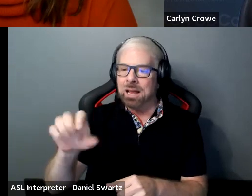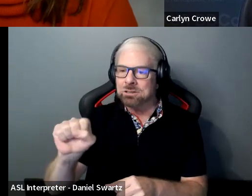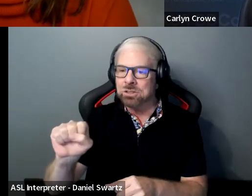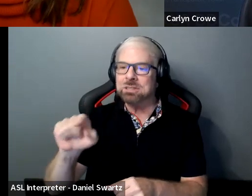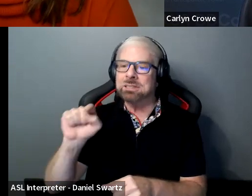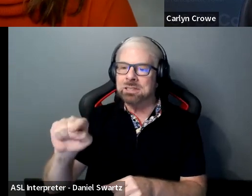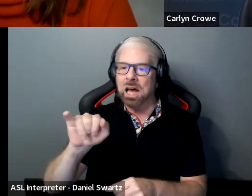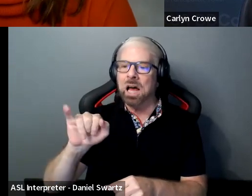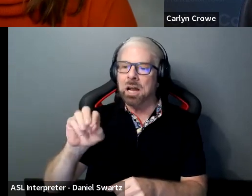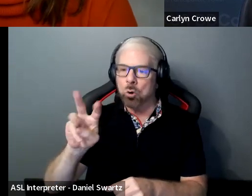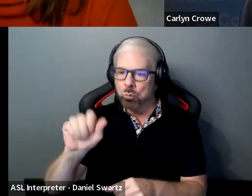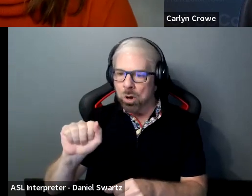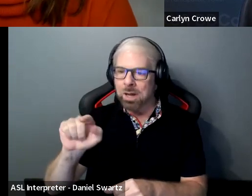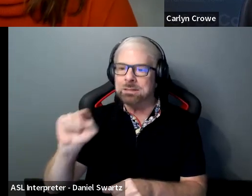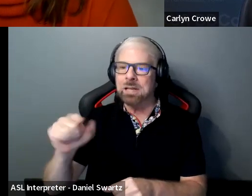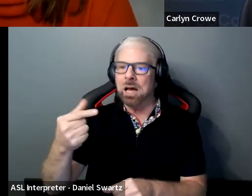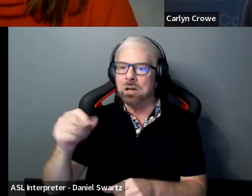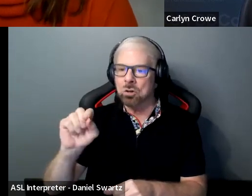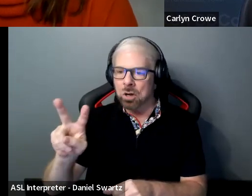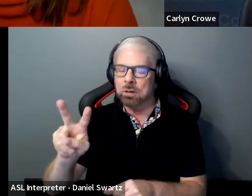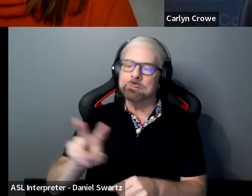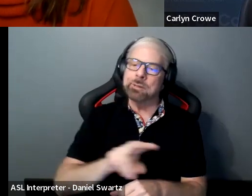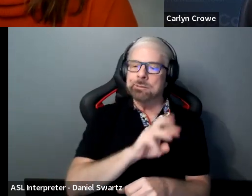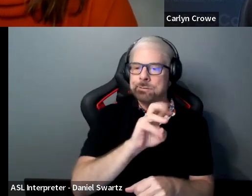legis.iowa.gov. And so it would be like